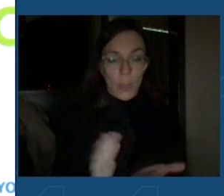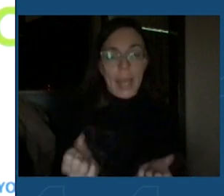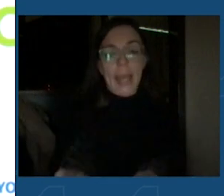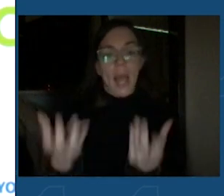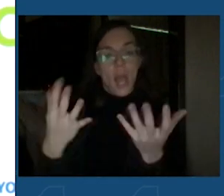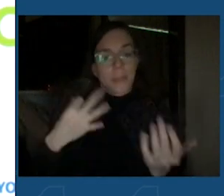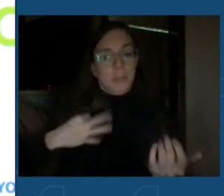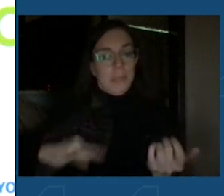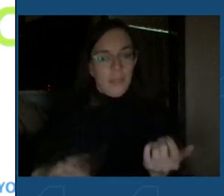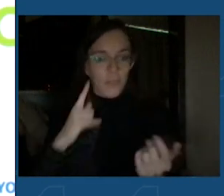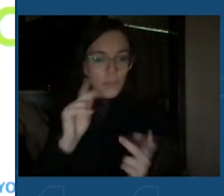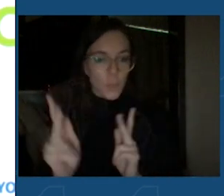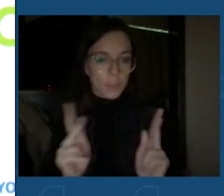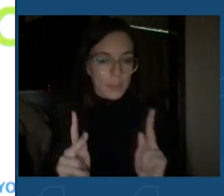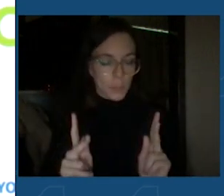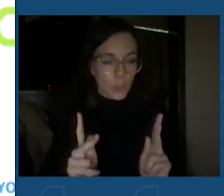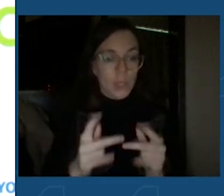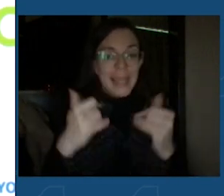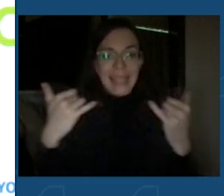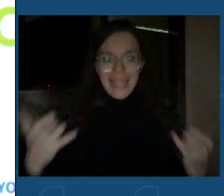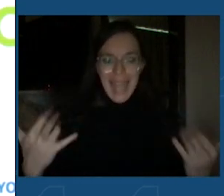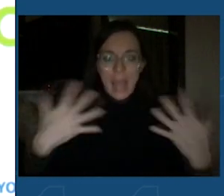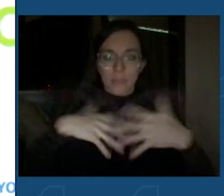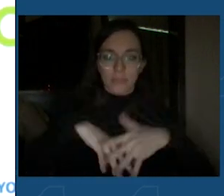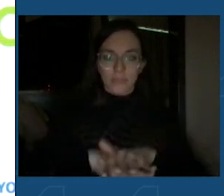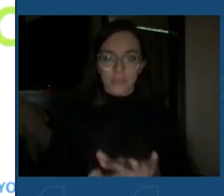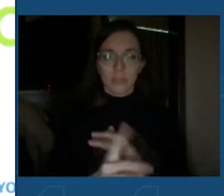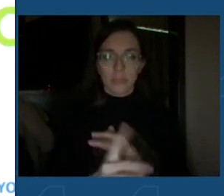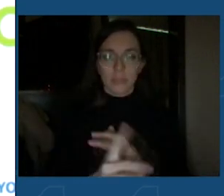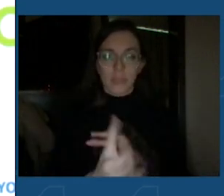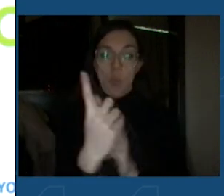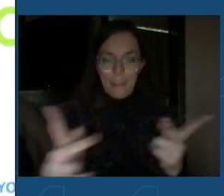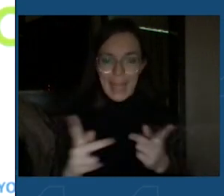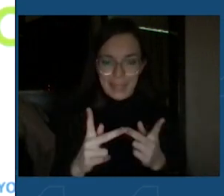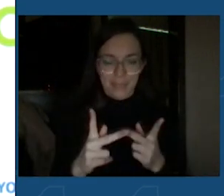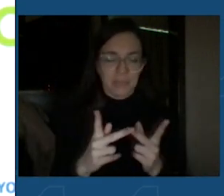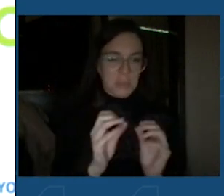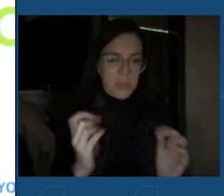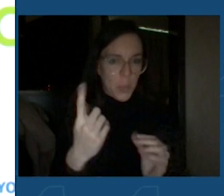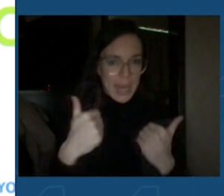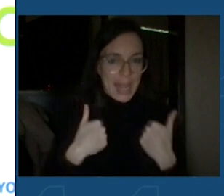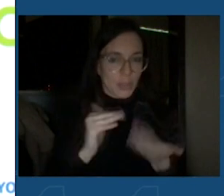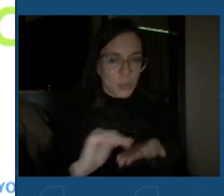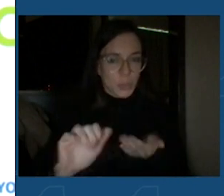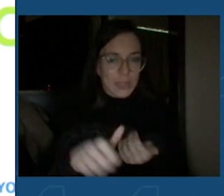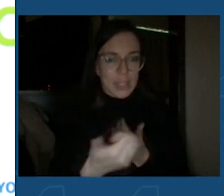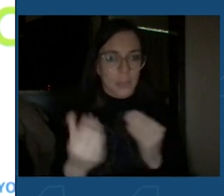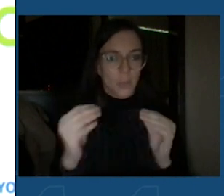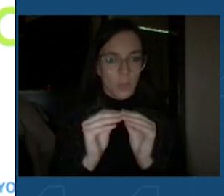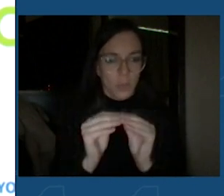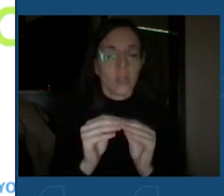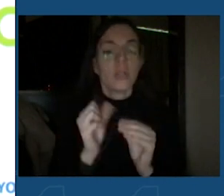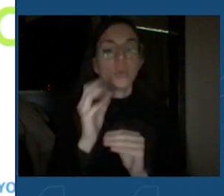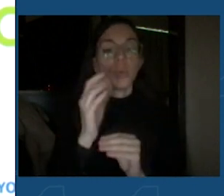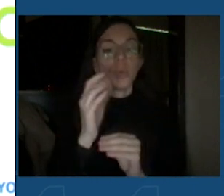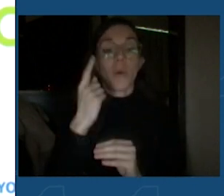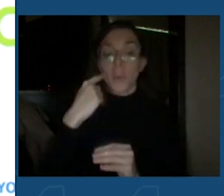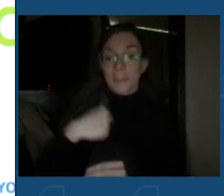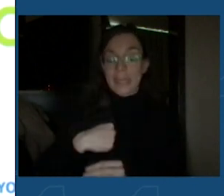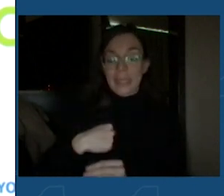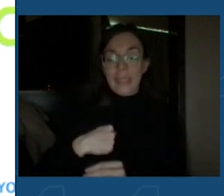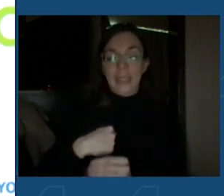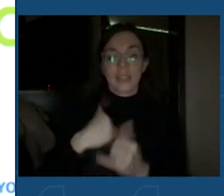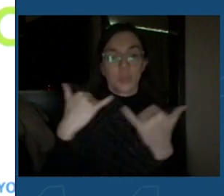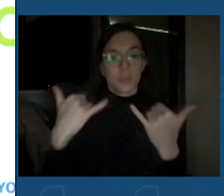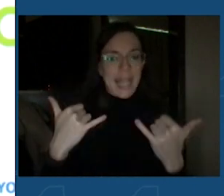get. Now you get it in one place and nobody has an excuse anymore. So to me, this day is about